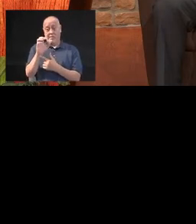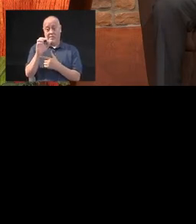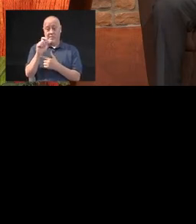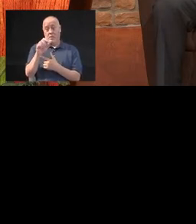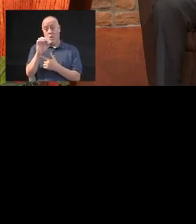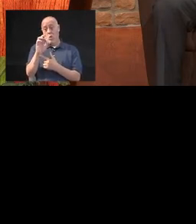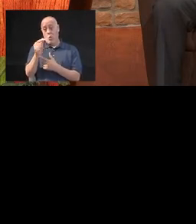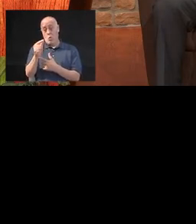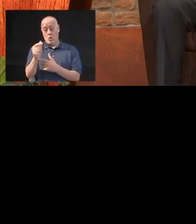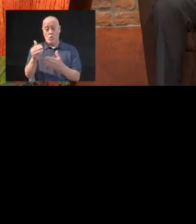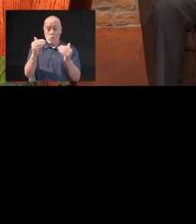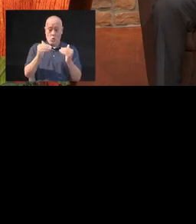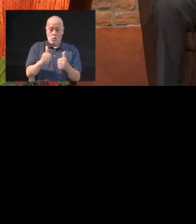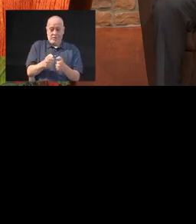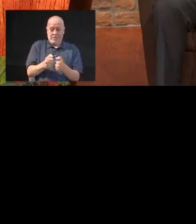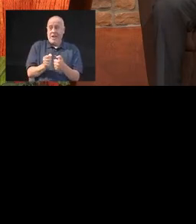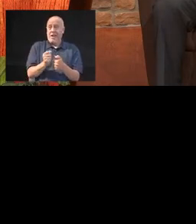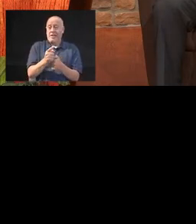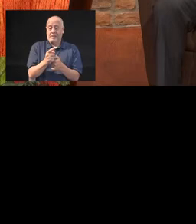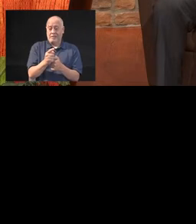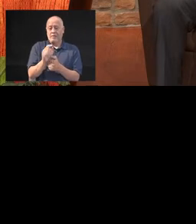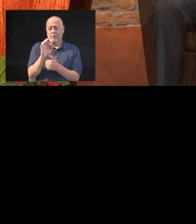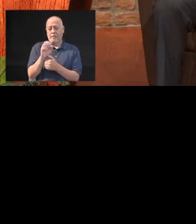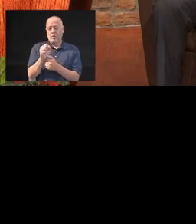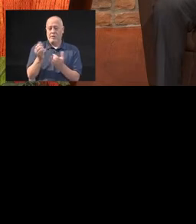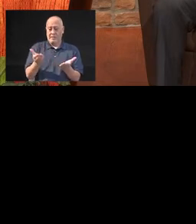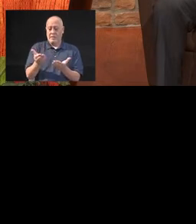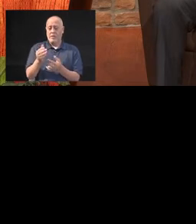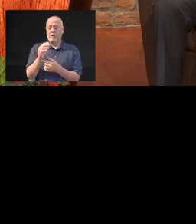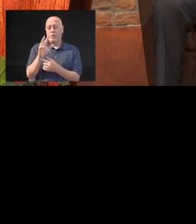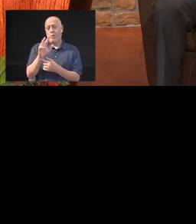to Floris here to 31996.